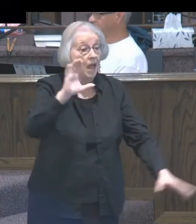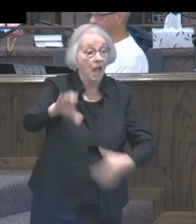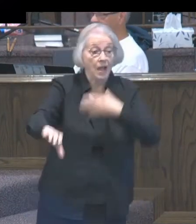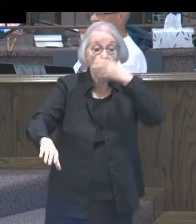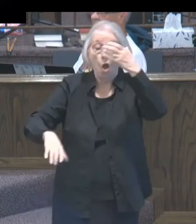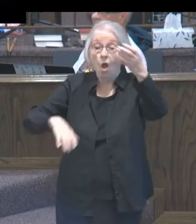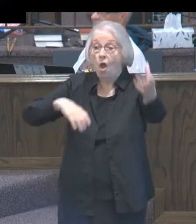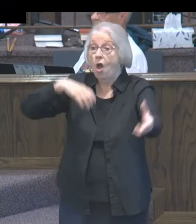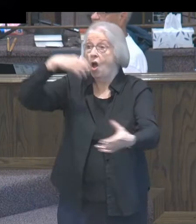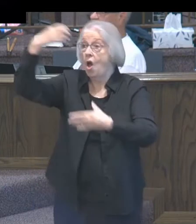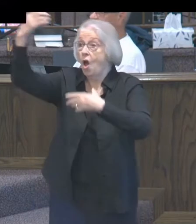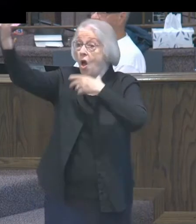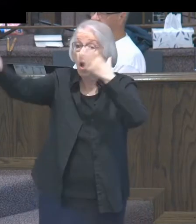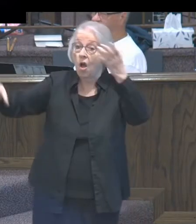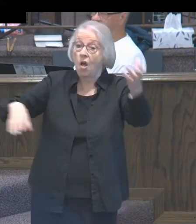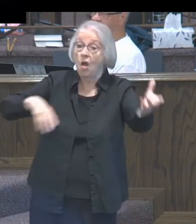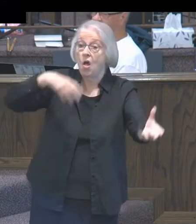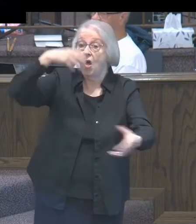when I